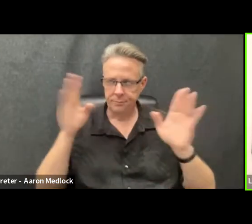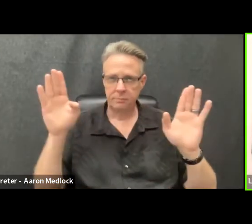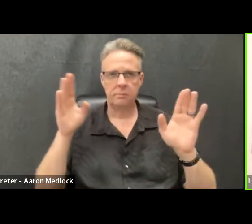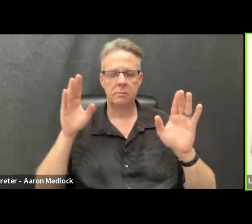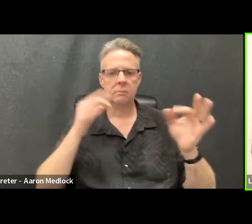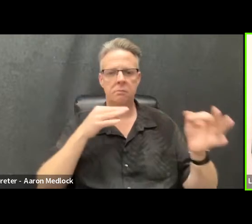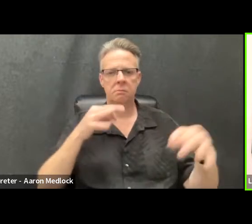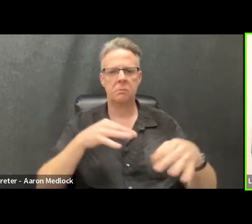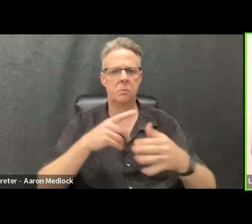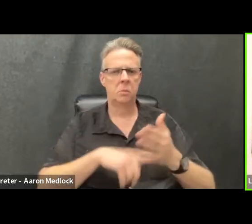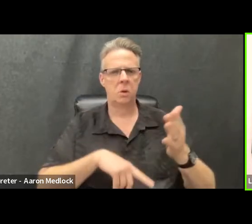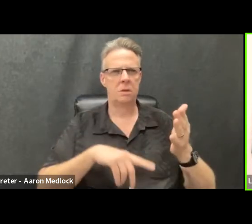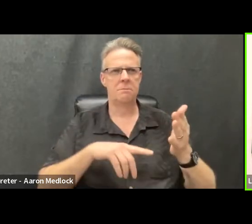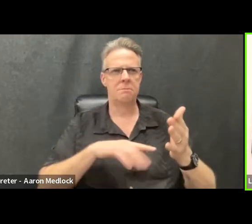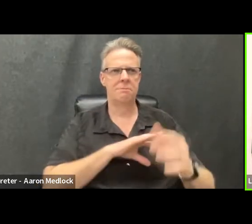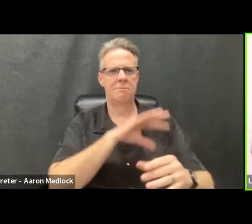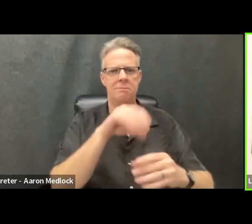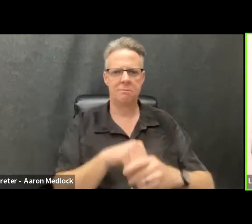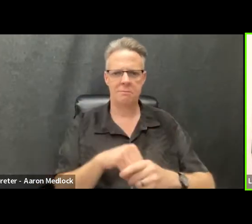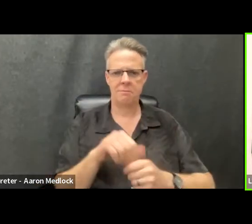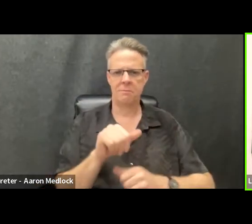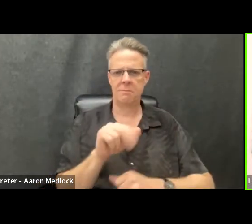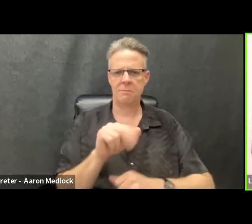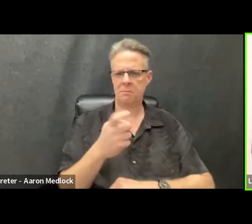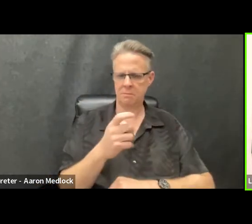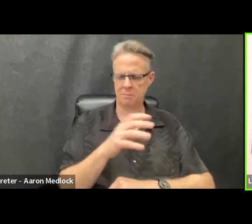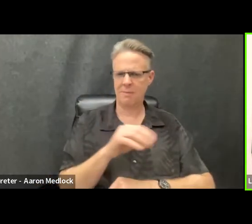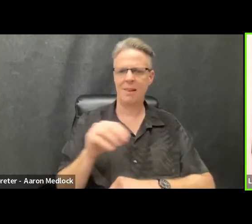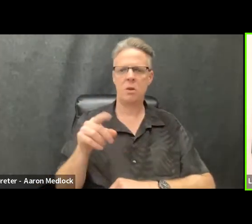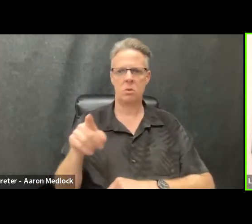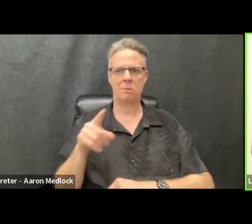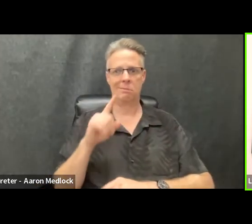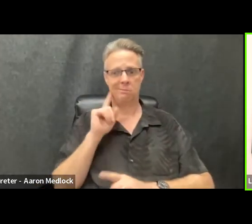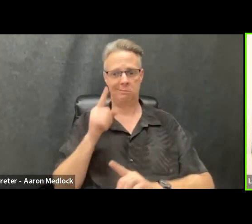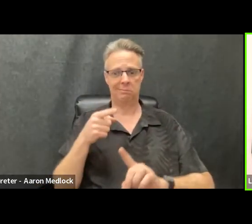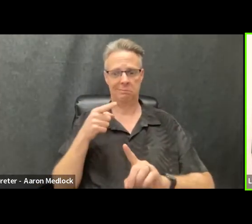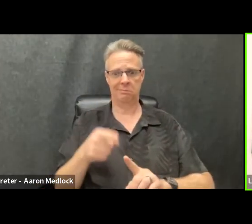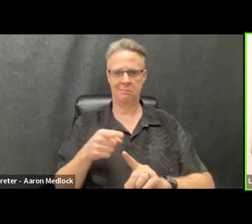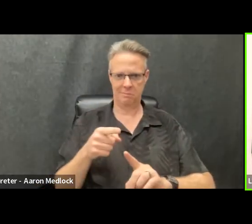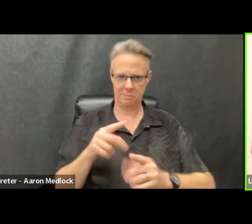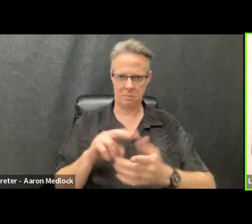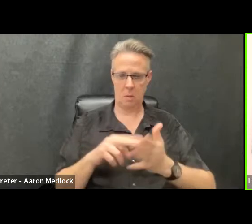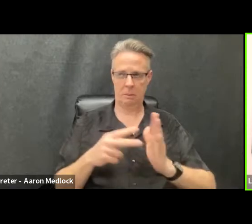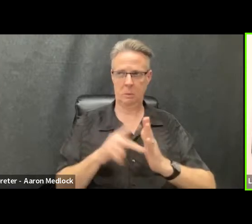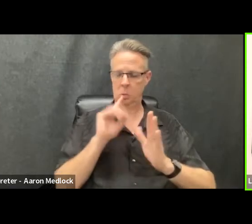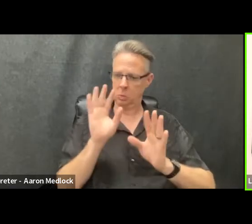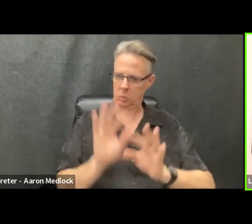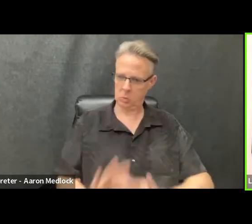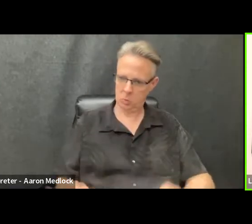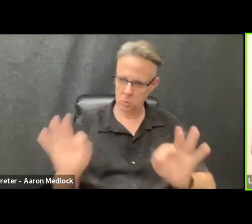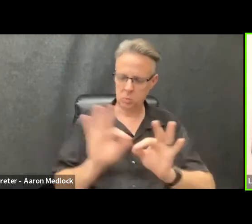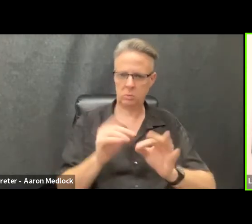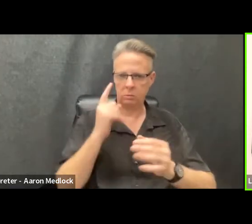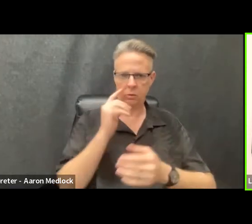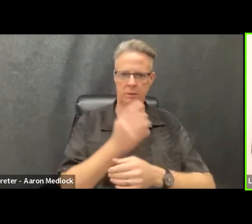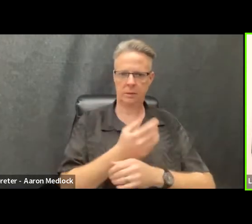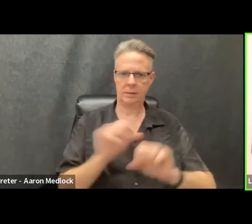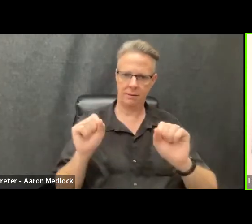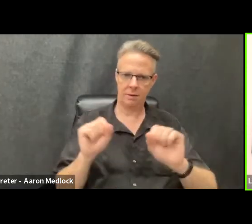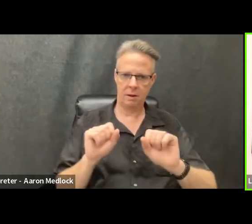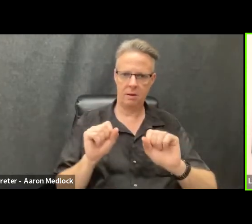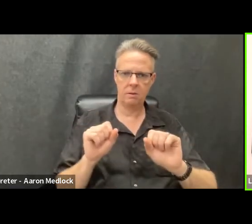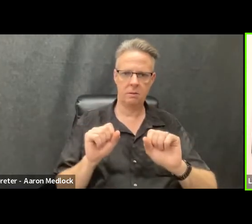aux lanes? And I also think your point that you made earlier about it being critical for safety